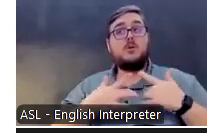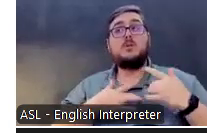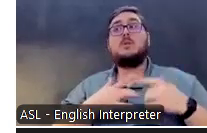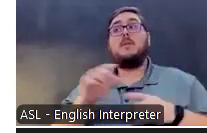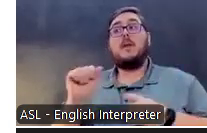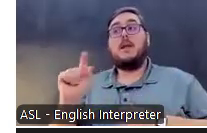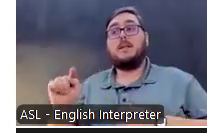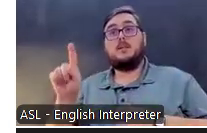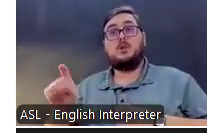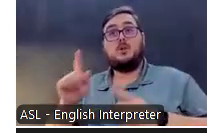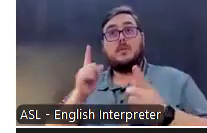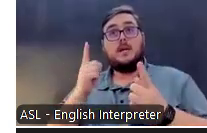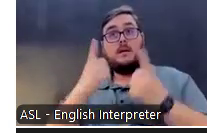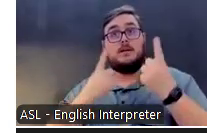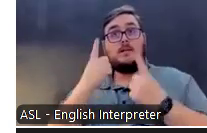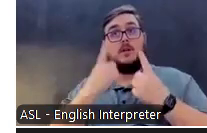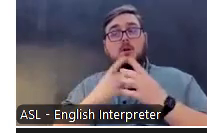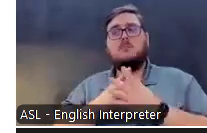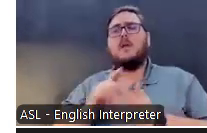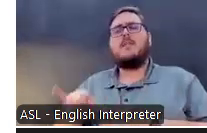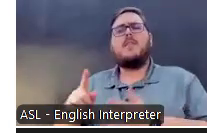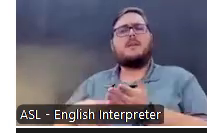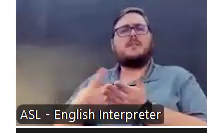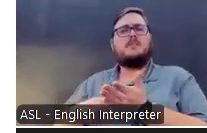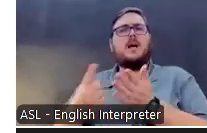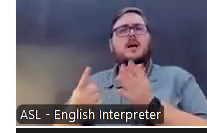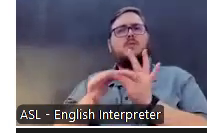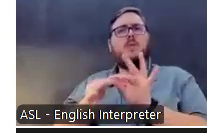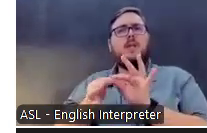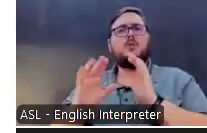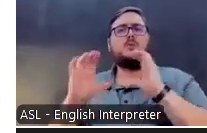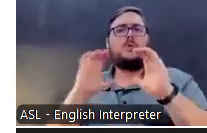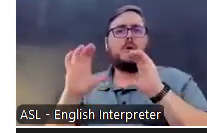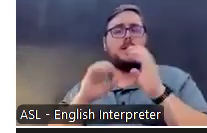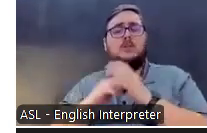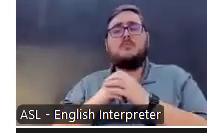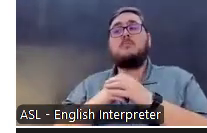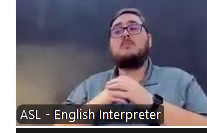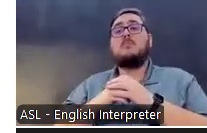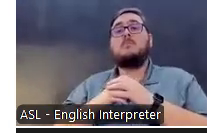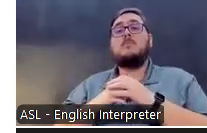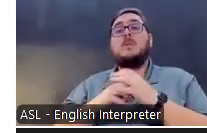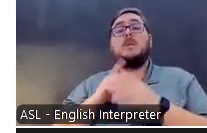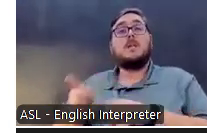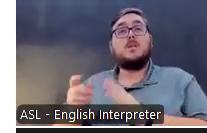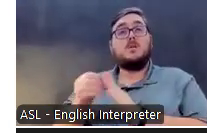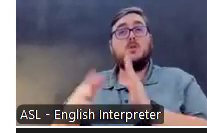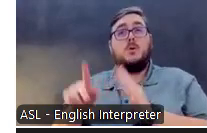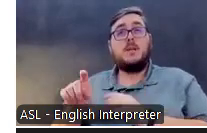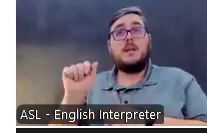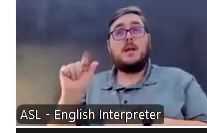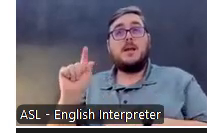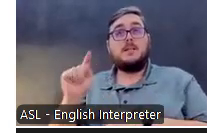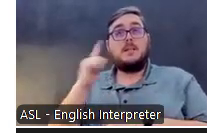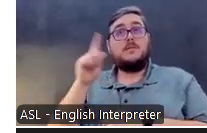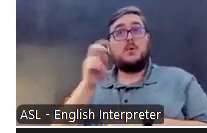of communication, for instance. Does the student need AT as part of transition? So